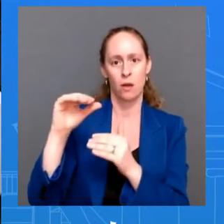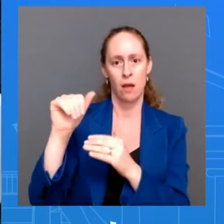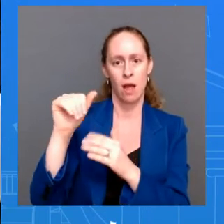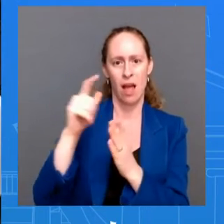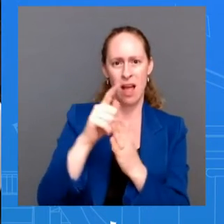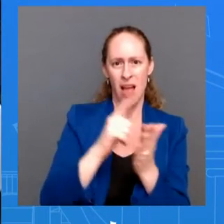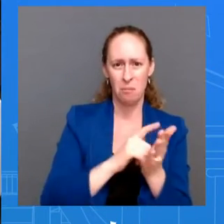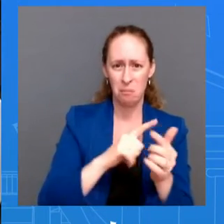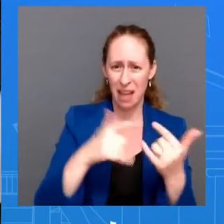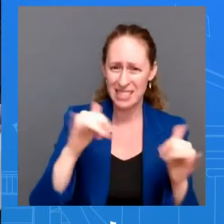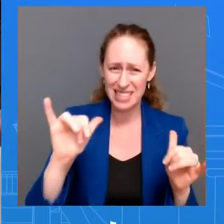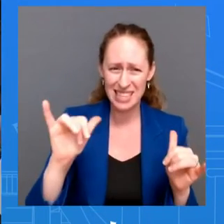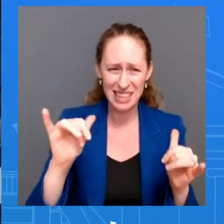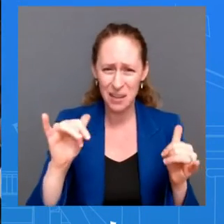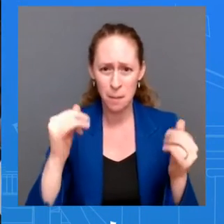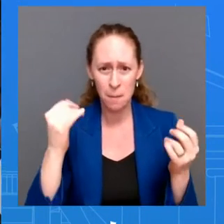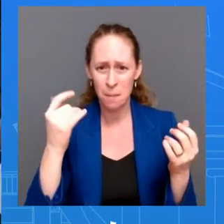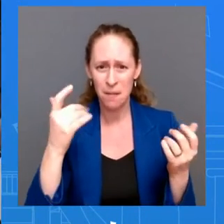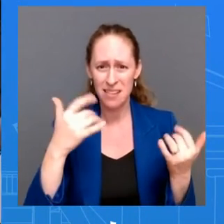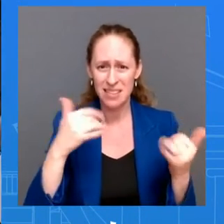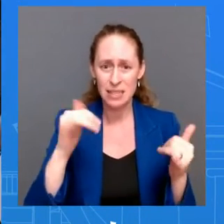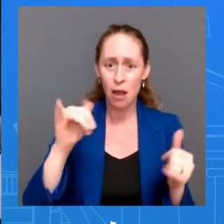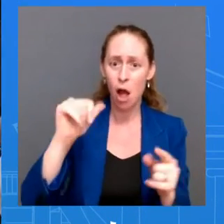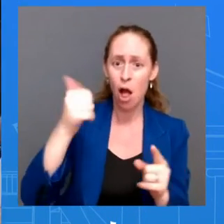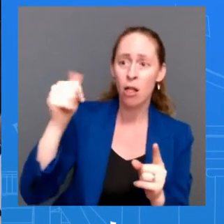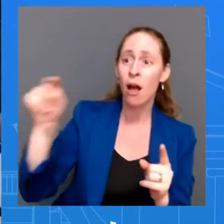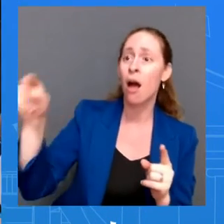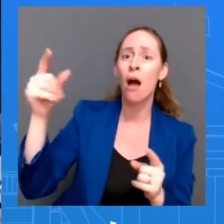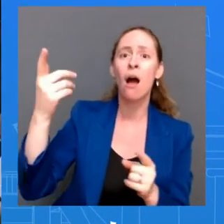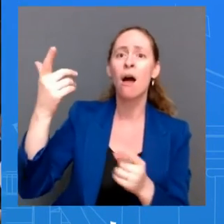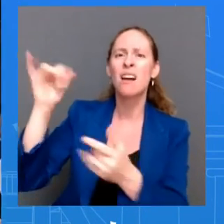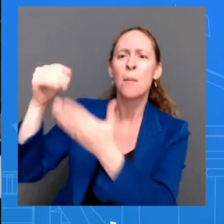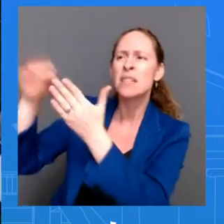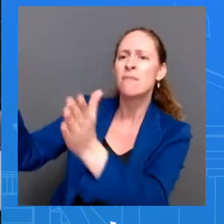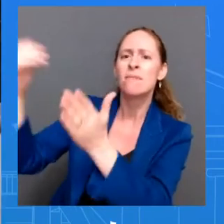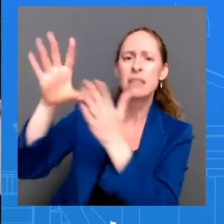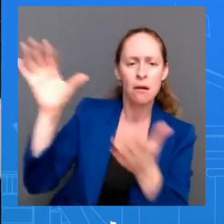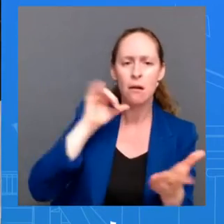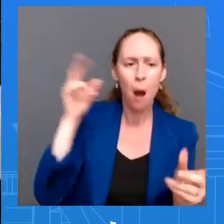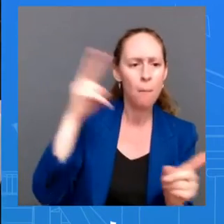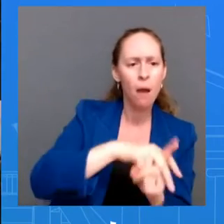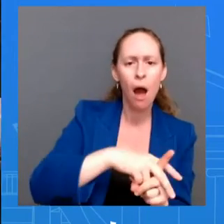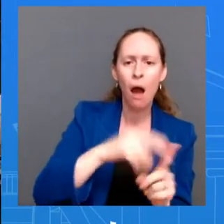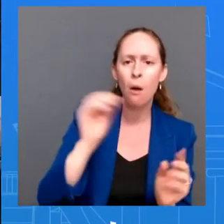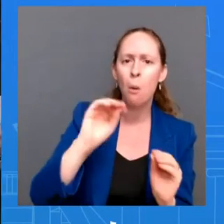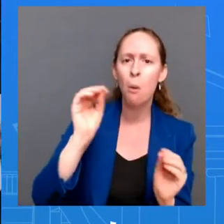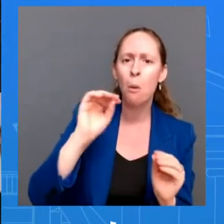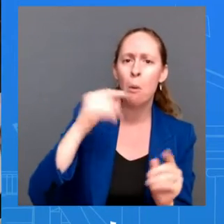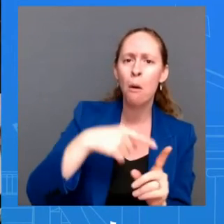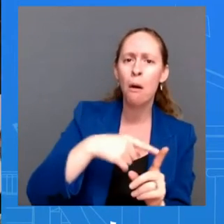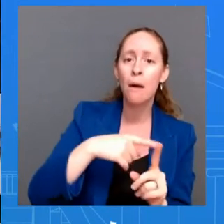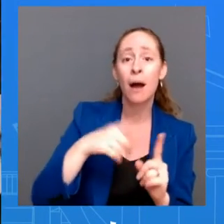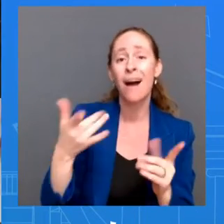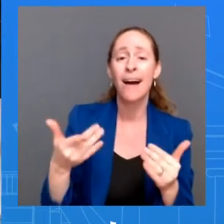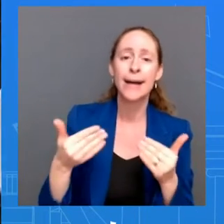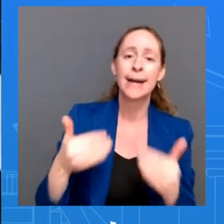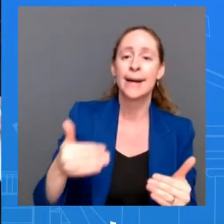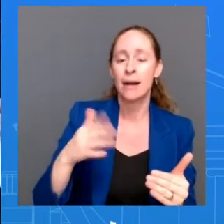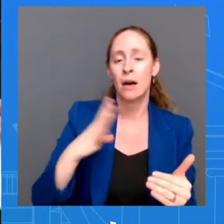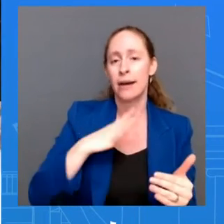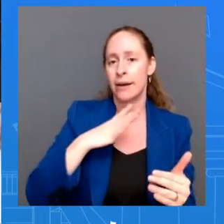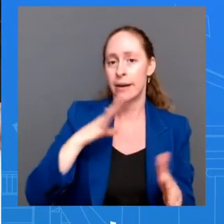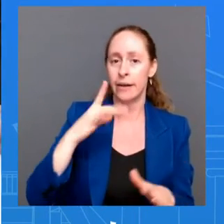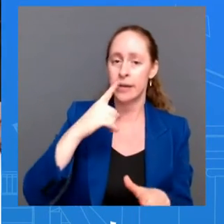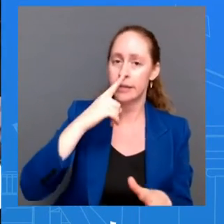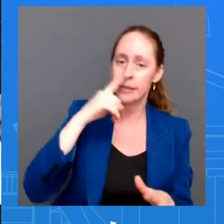and how, you know, tenuous support is for it, given that not all Democrats have signed on. So, does he think that the legislation, like, that's